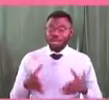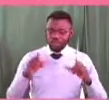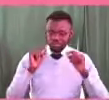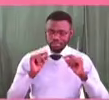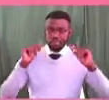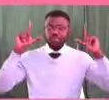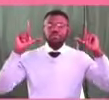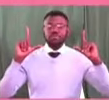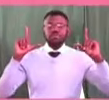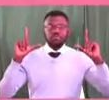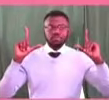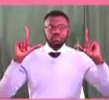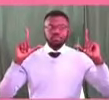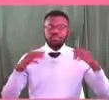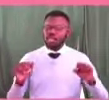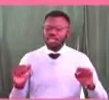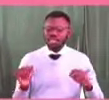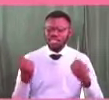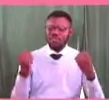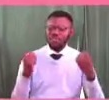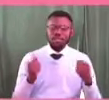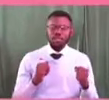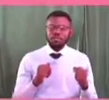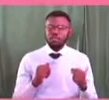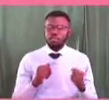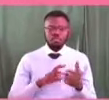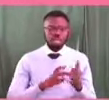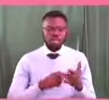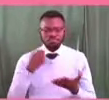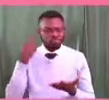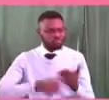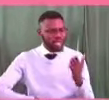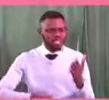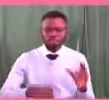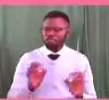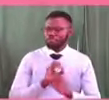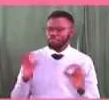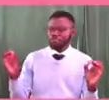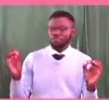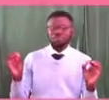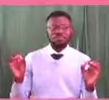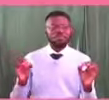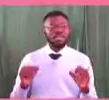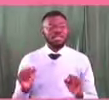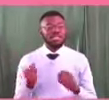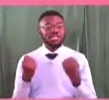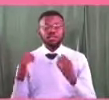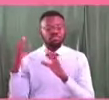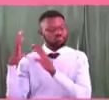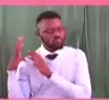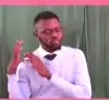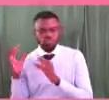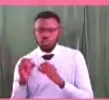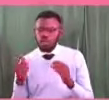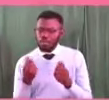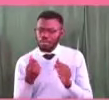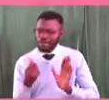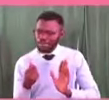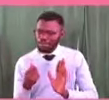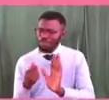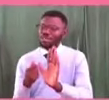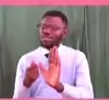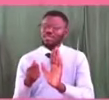that savings is not a tax. Savings is not a burden. It is your money that